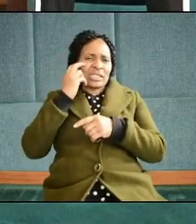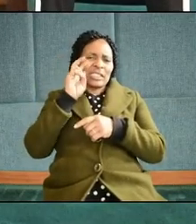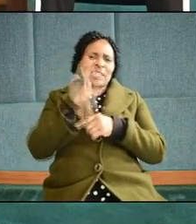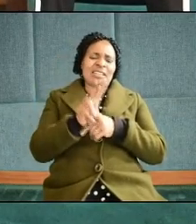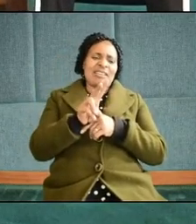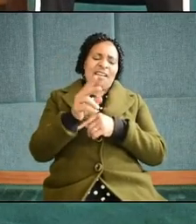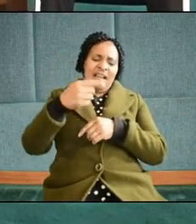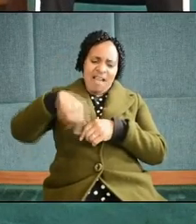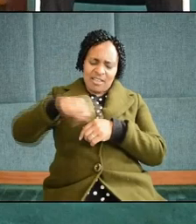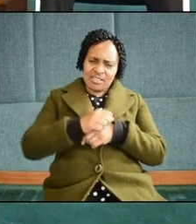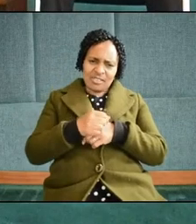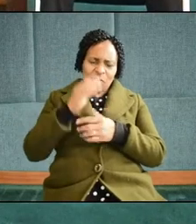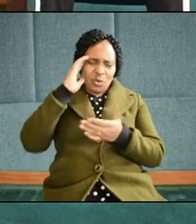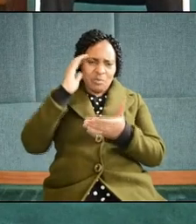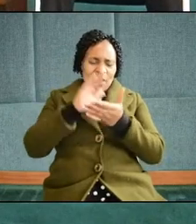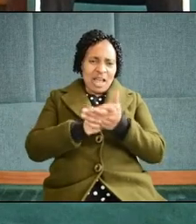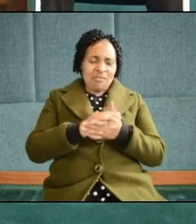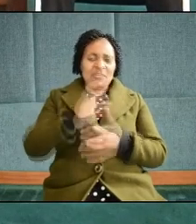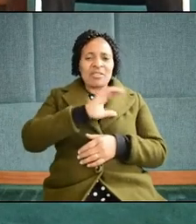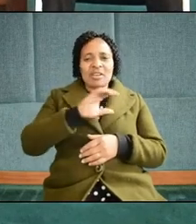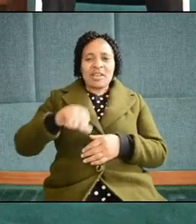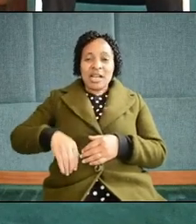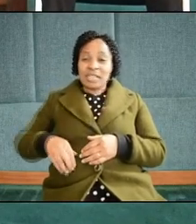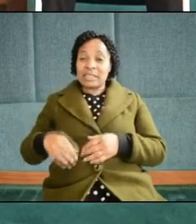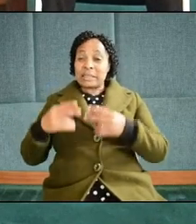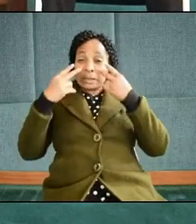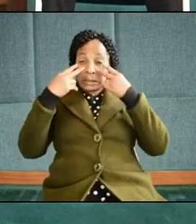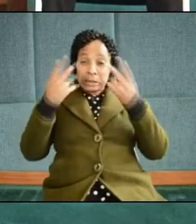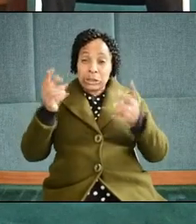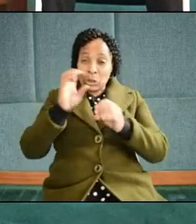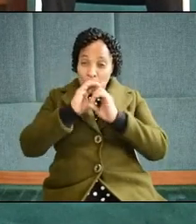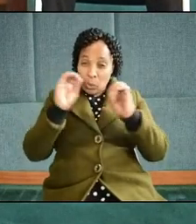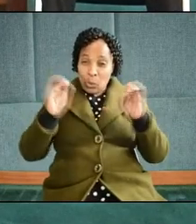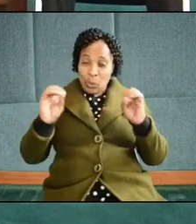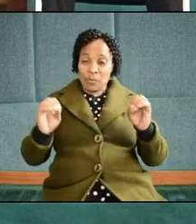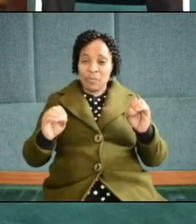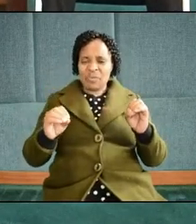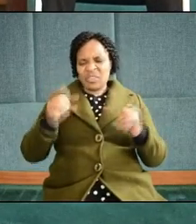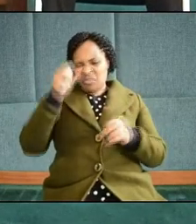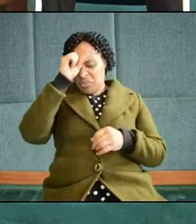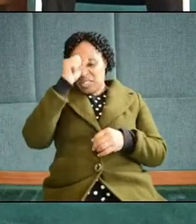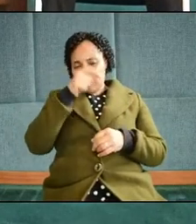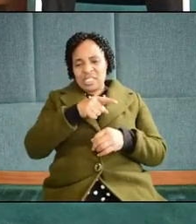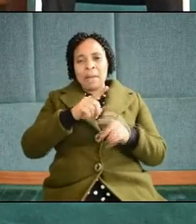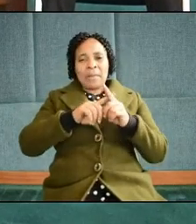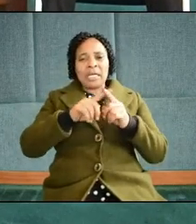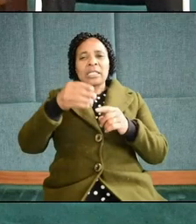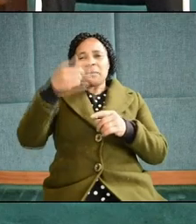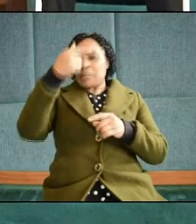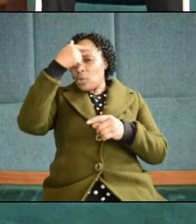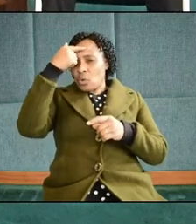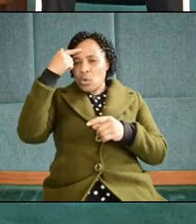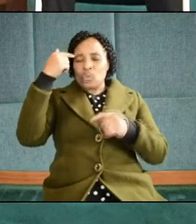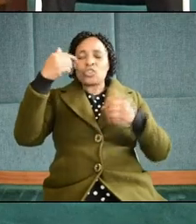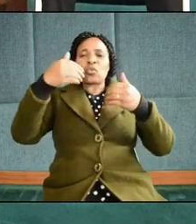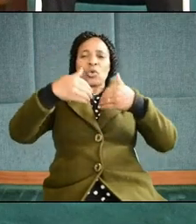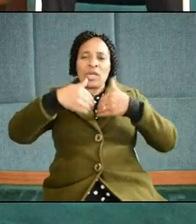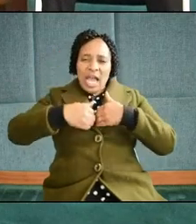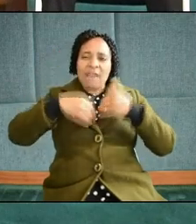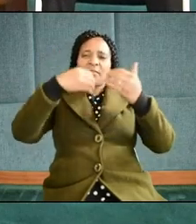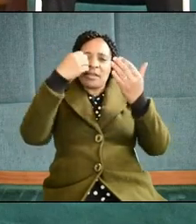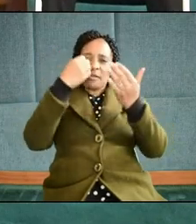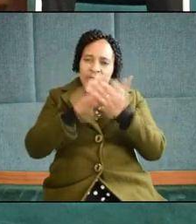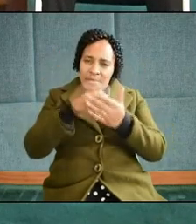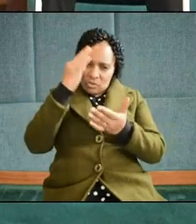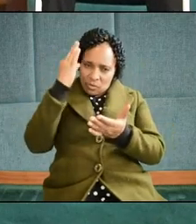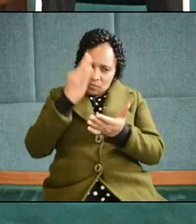us, you know, we believe in a Christ we've never seen. It sounds foolish, but because we have the evidence